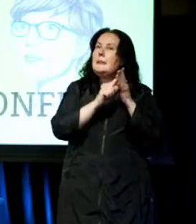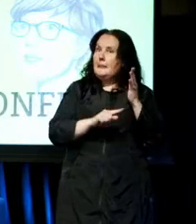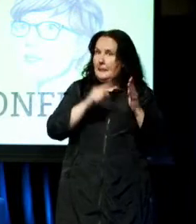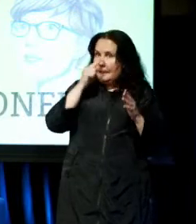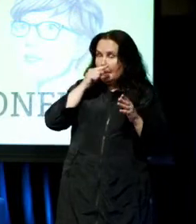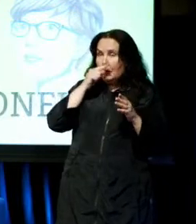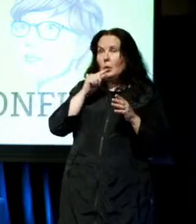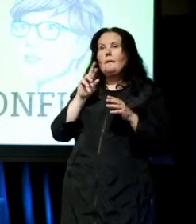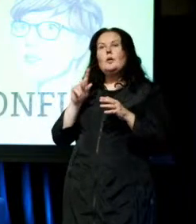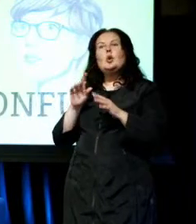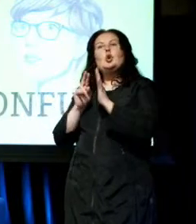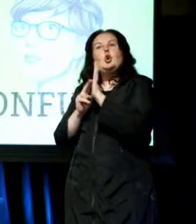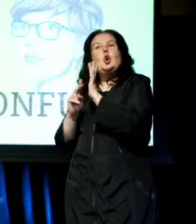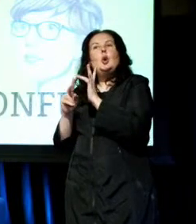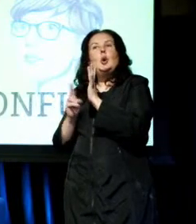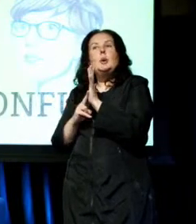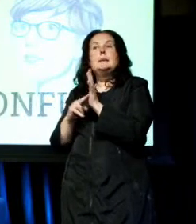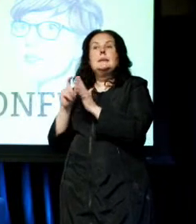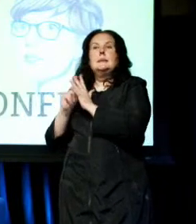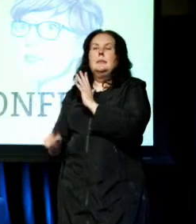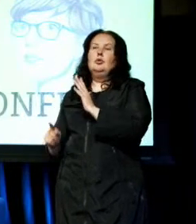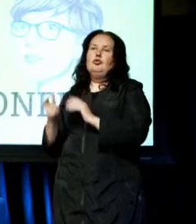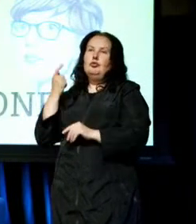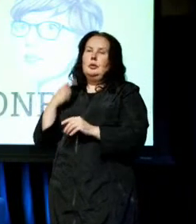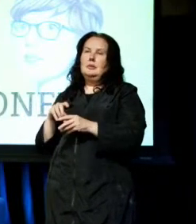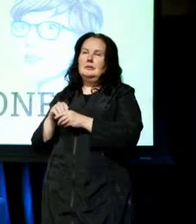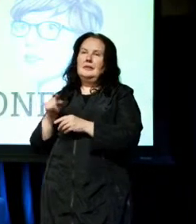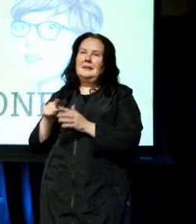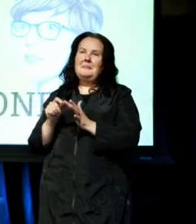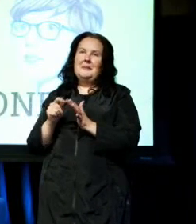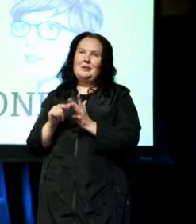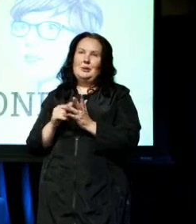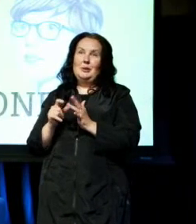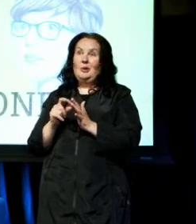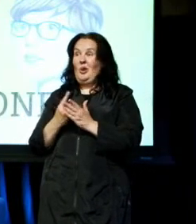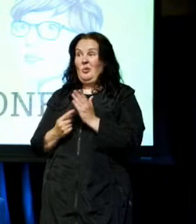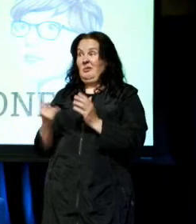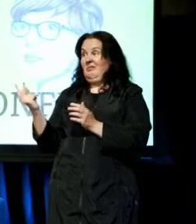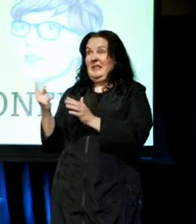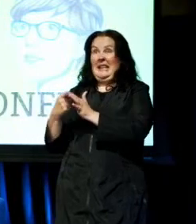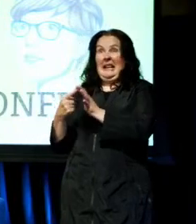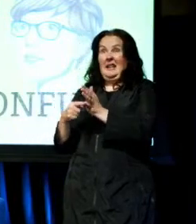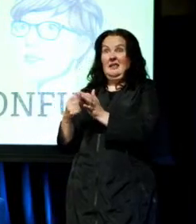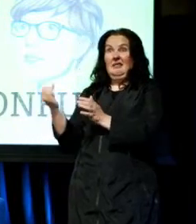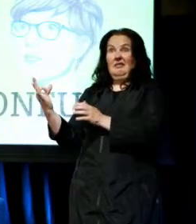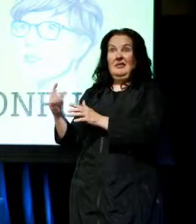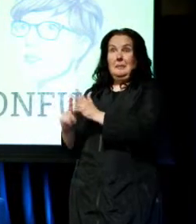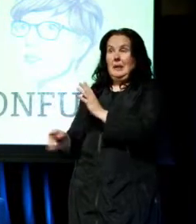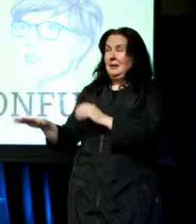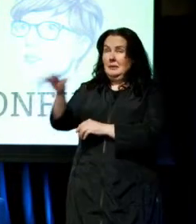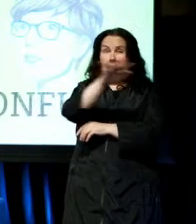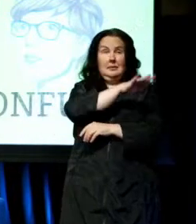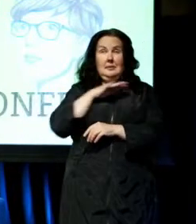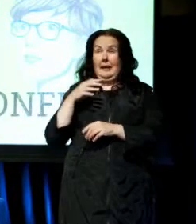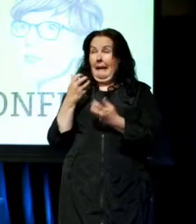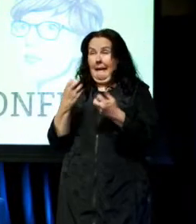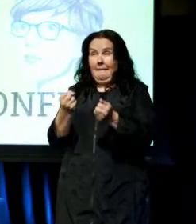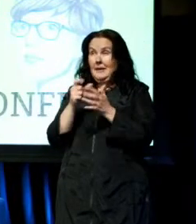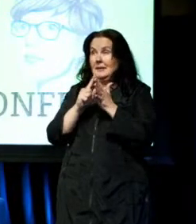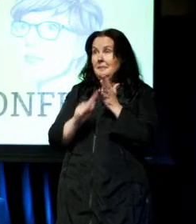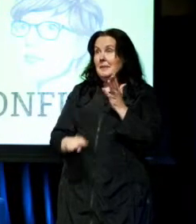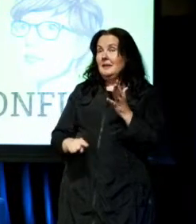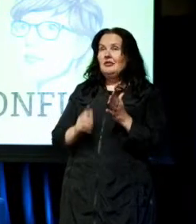in the episode. So it was really... So everyone apart from the Kates on set, you know, was disabled, and it was just,